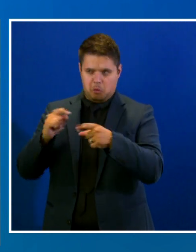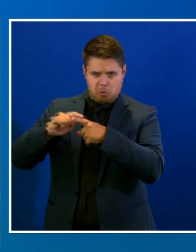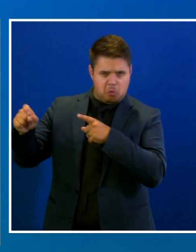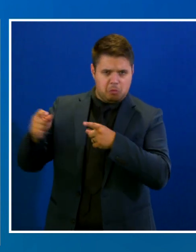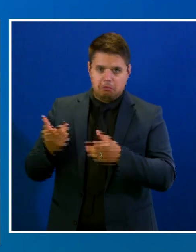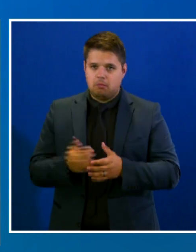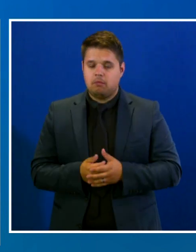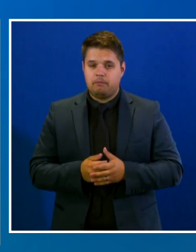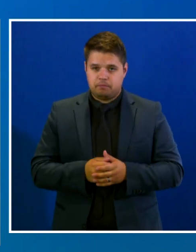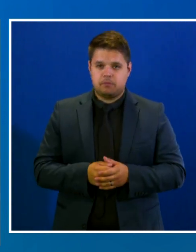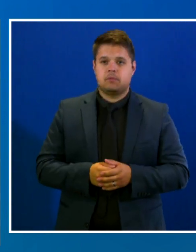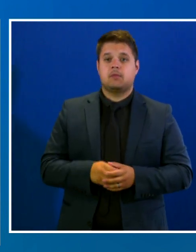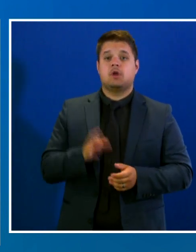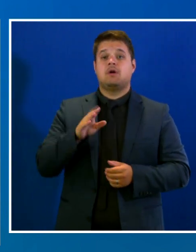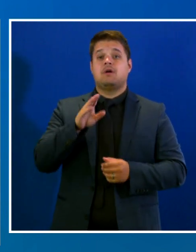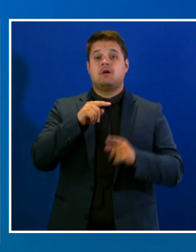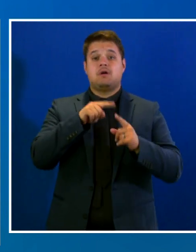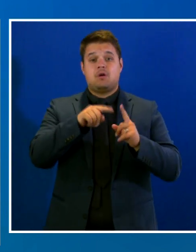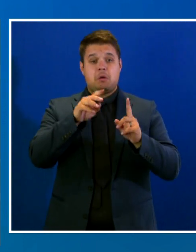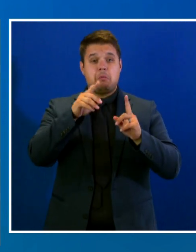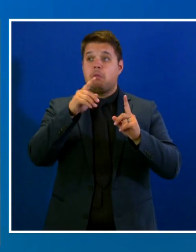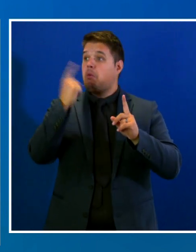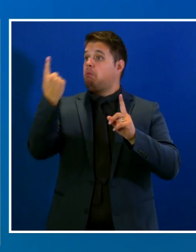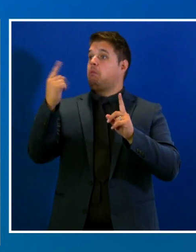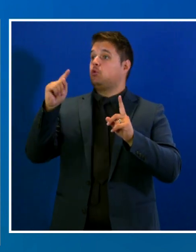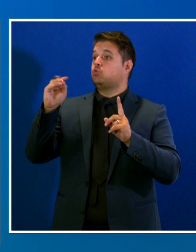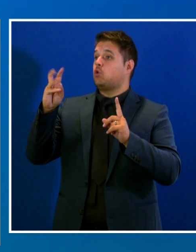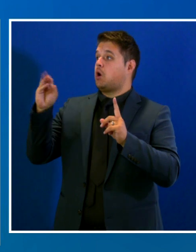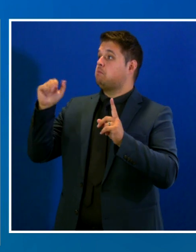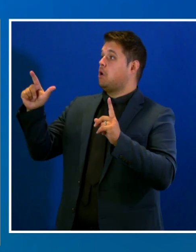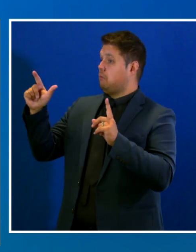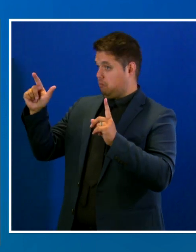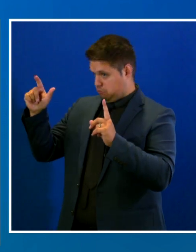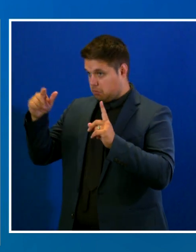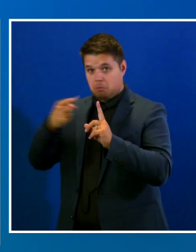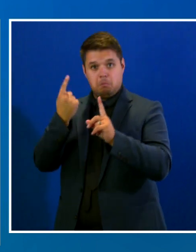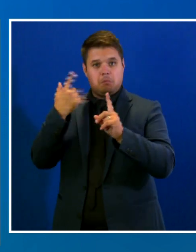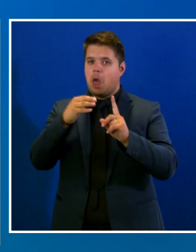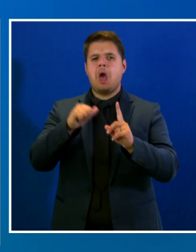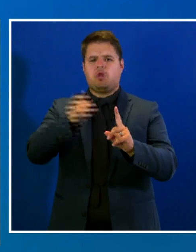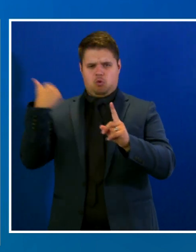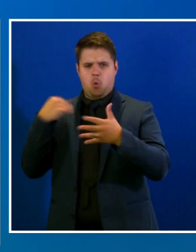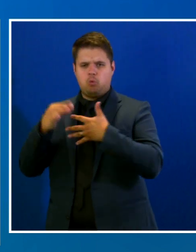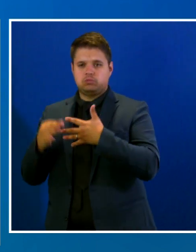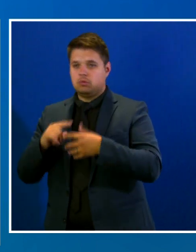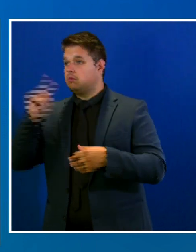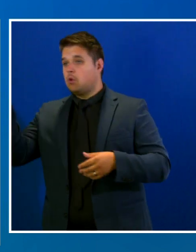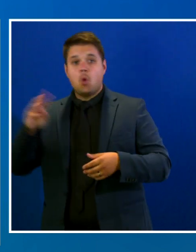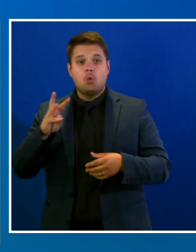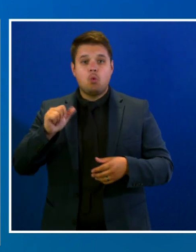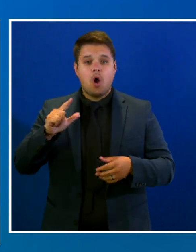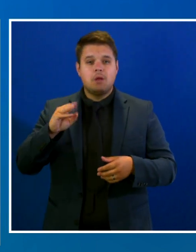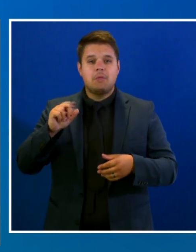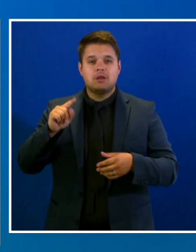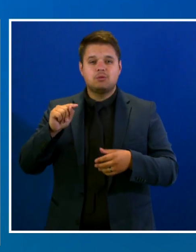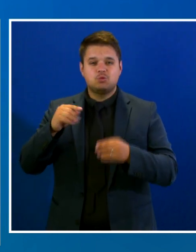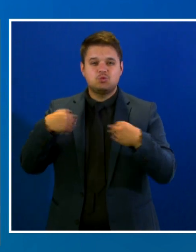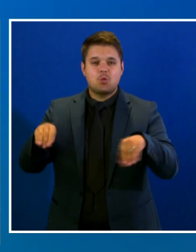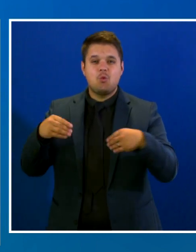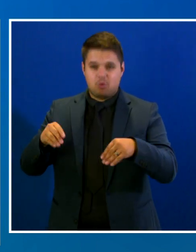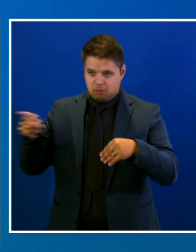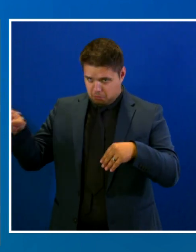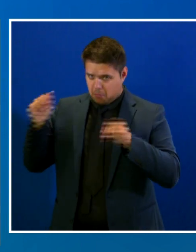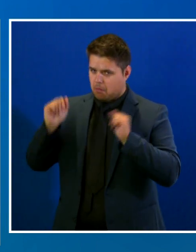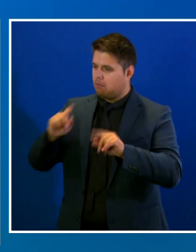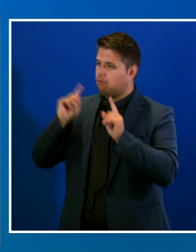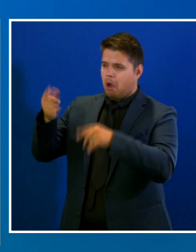now providing walk-in for Pfizer, Moderna, and Johnson & Johnson vaccines 7 days a week without